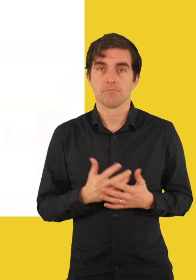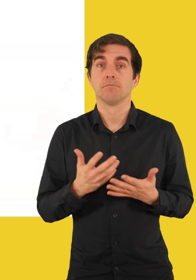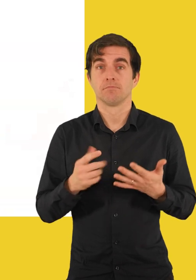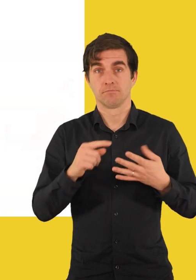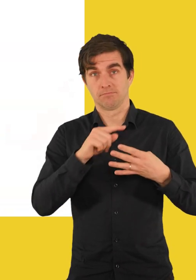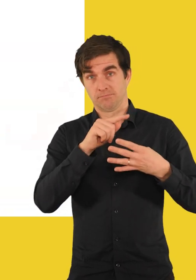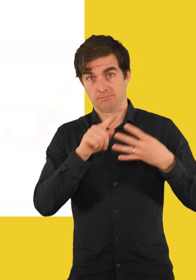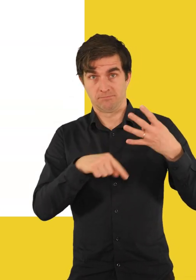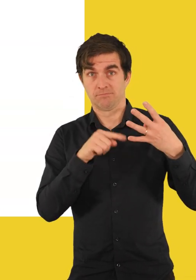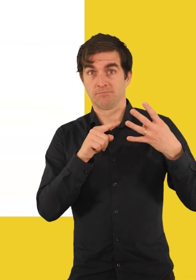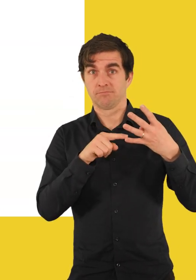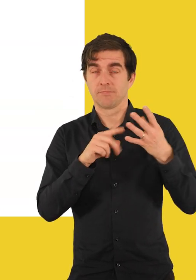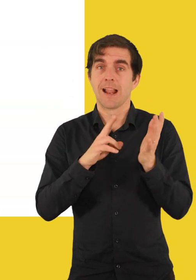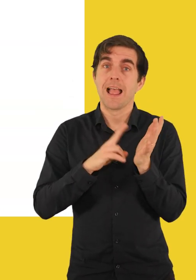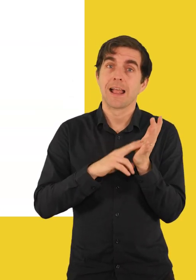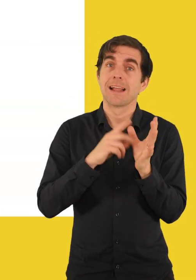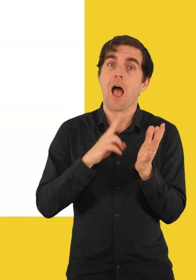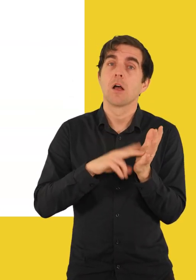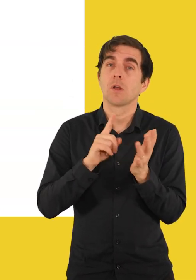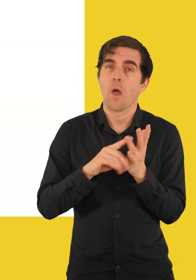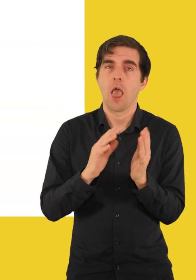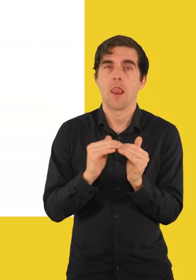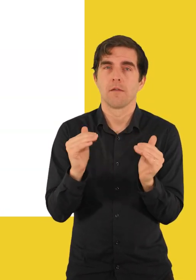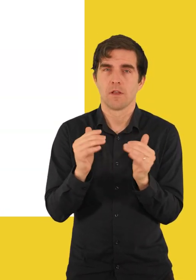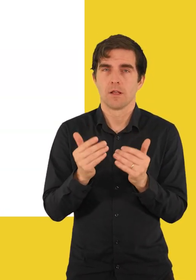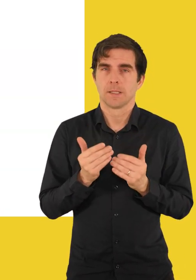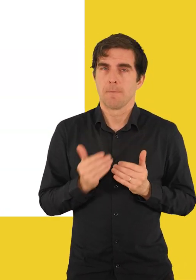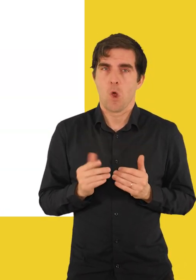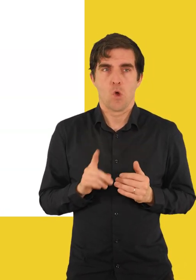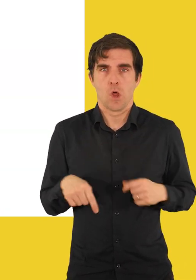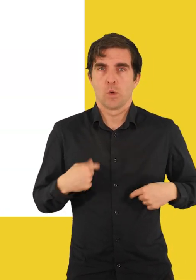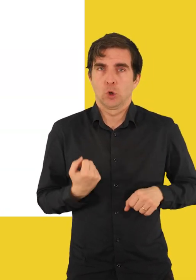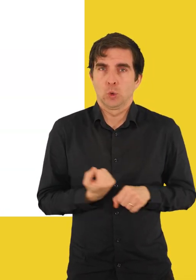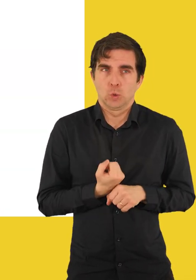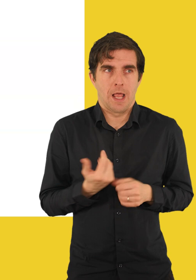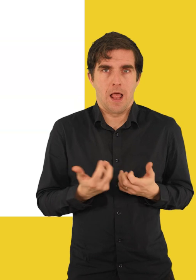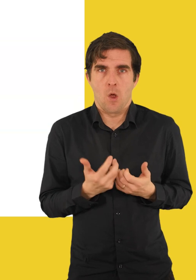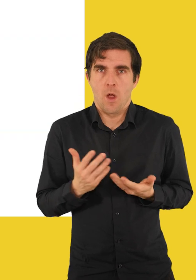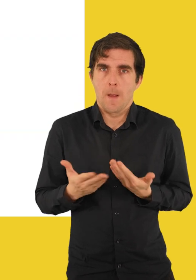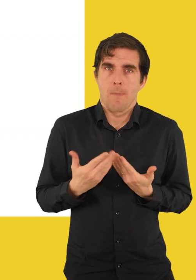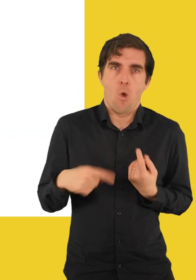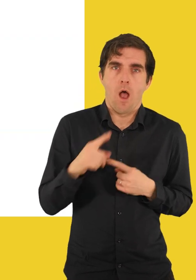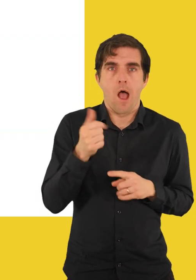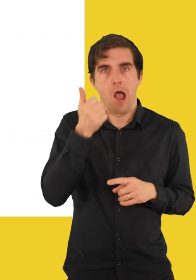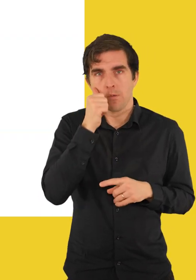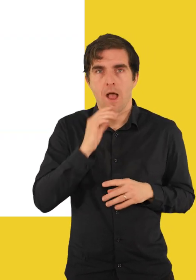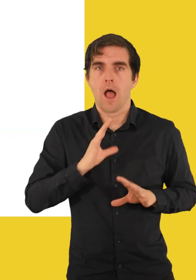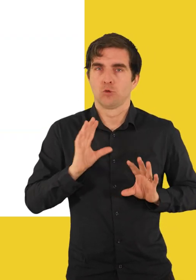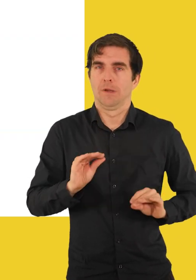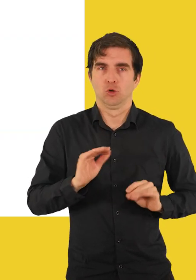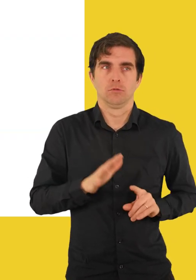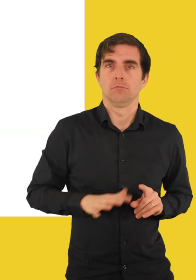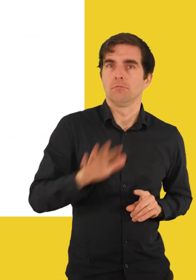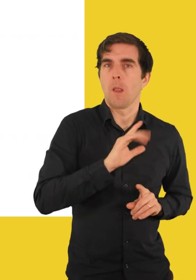And lastly, the nano level refers more to the what we are doing in order to raise awareness